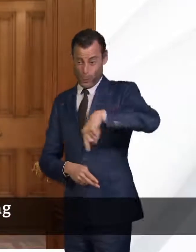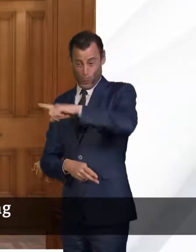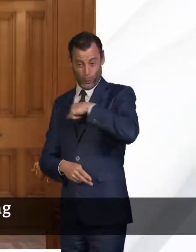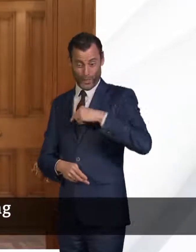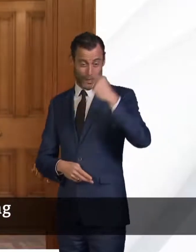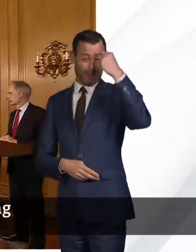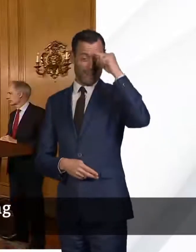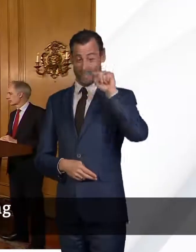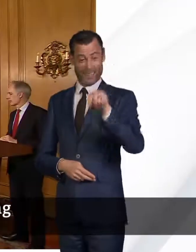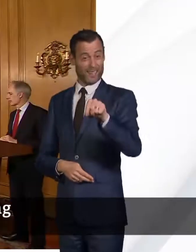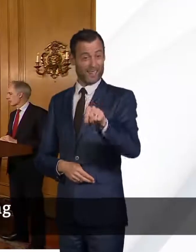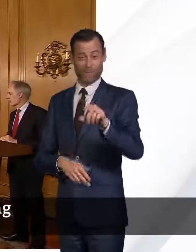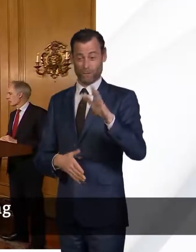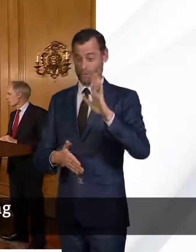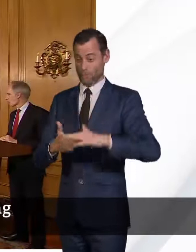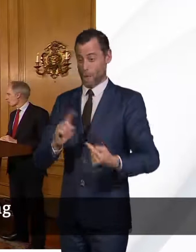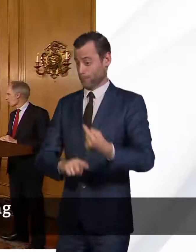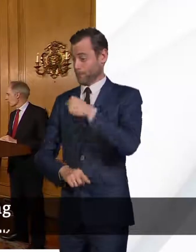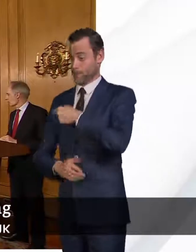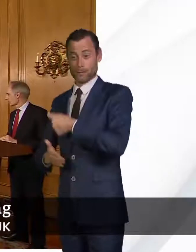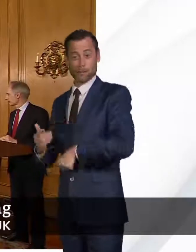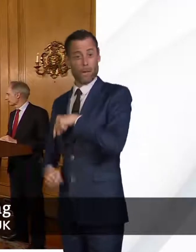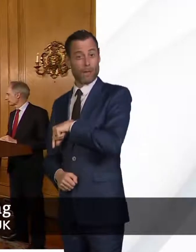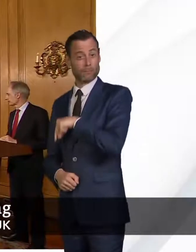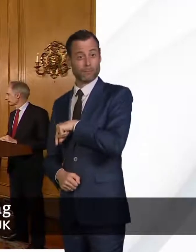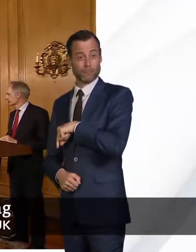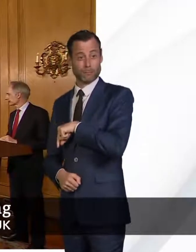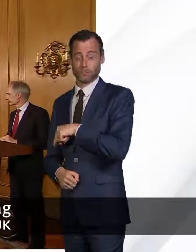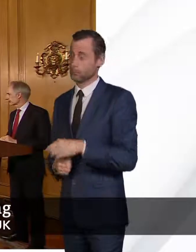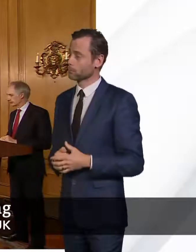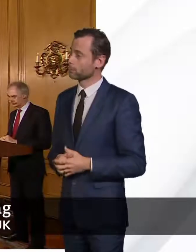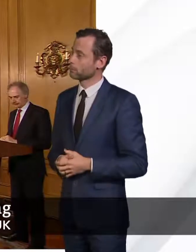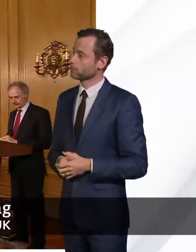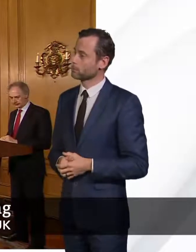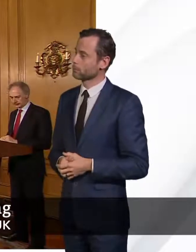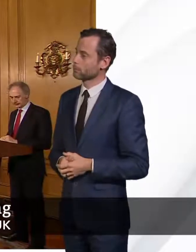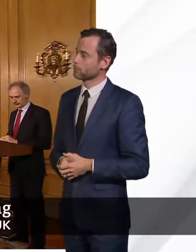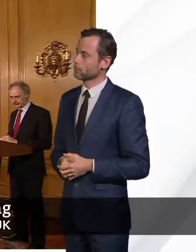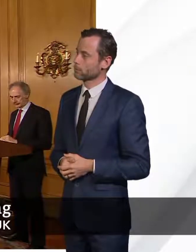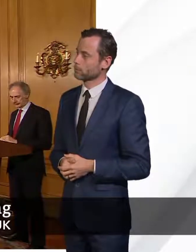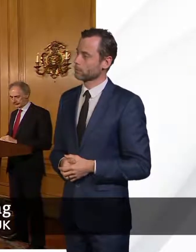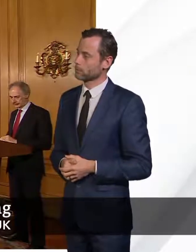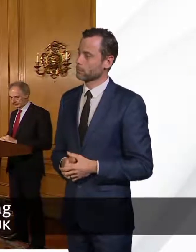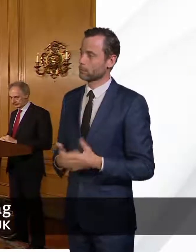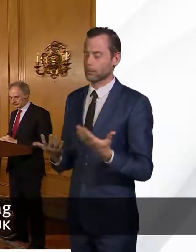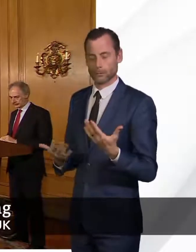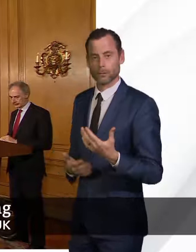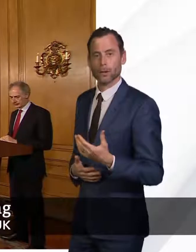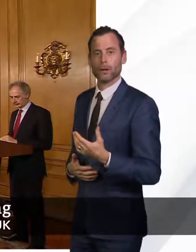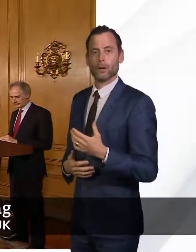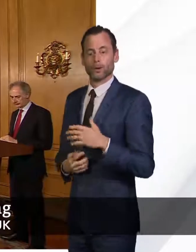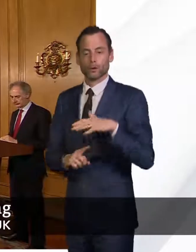right from the start. And really, one of the things that has happened in this crisis is that social